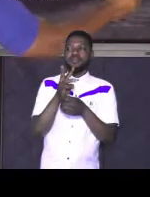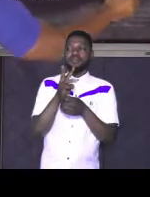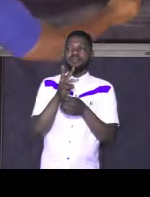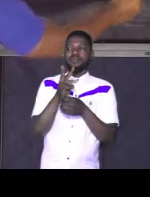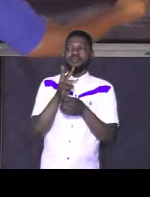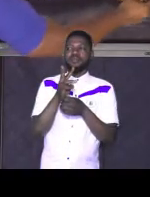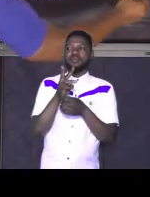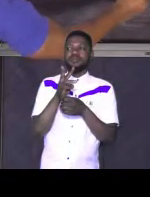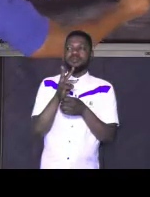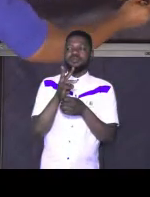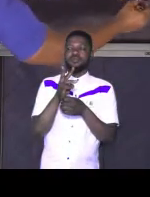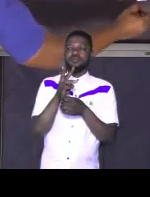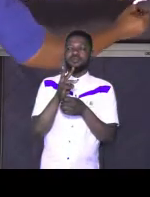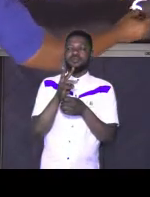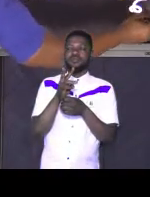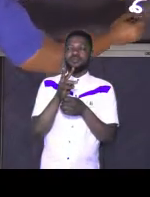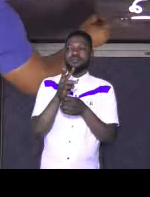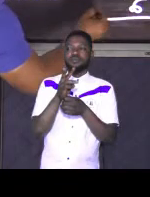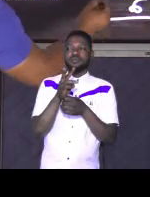multiplying 45 by 6,